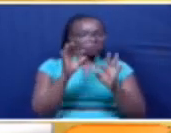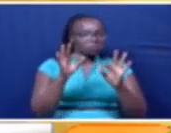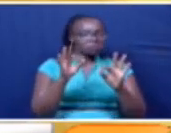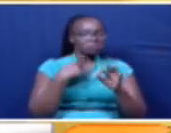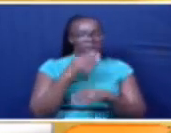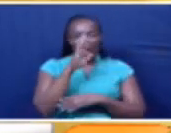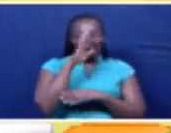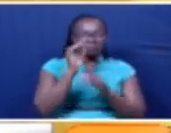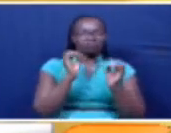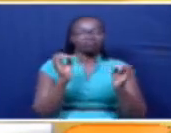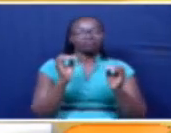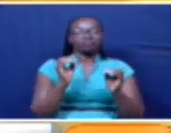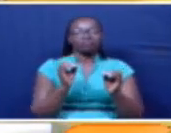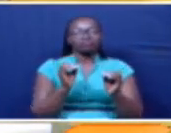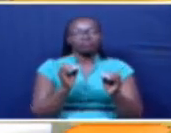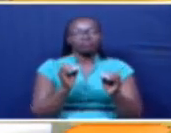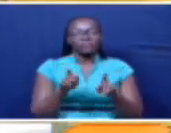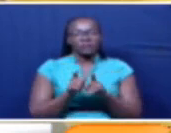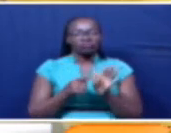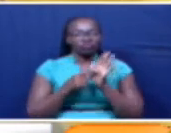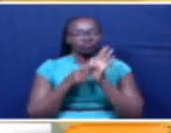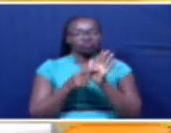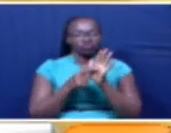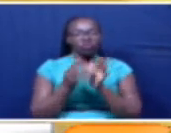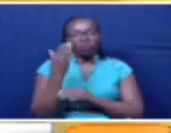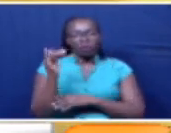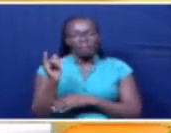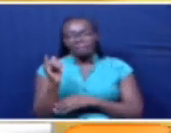task, as attested by